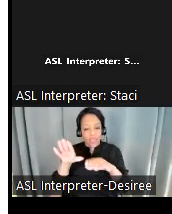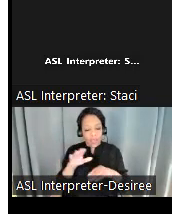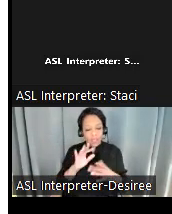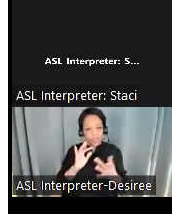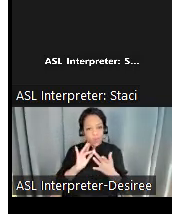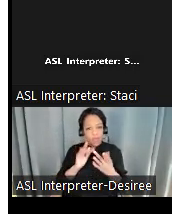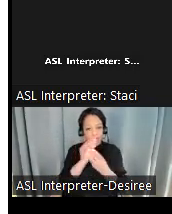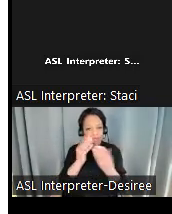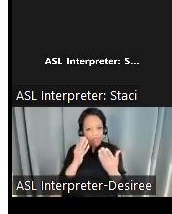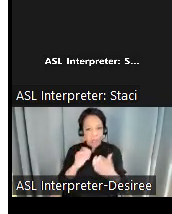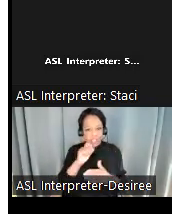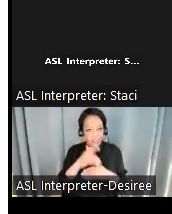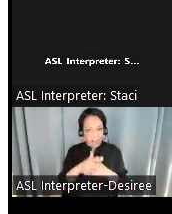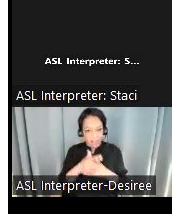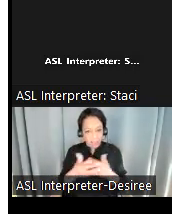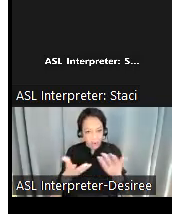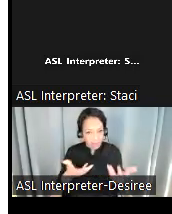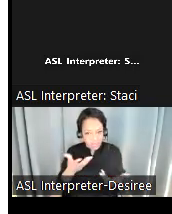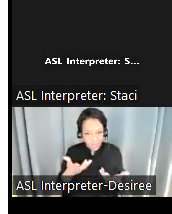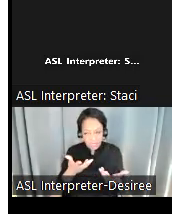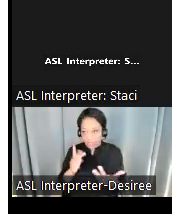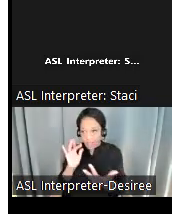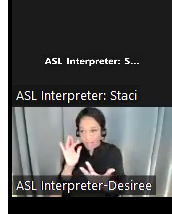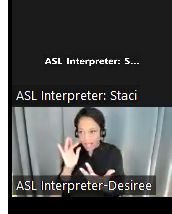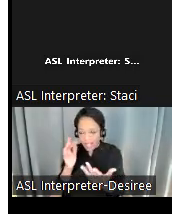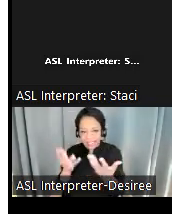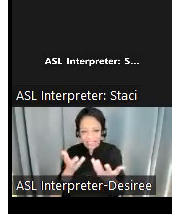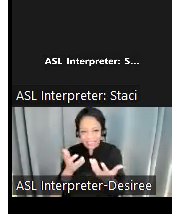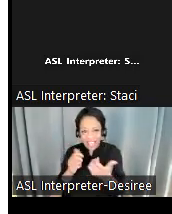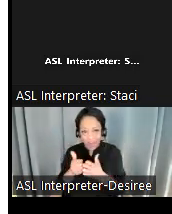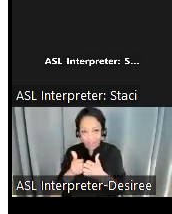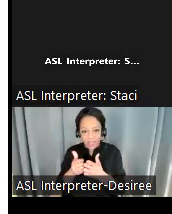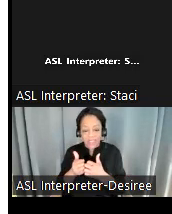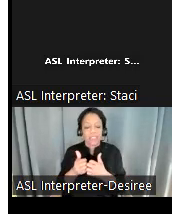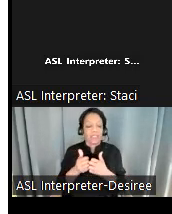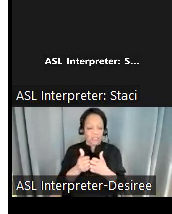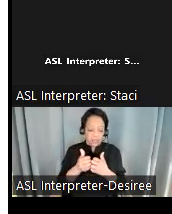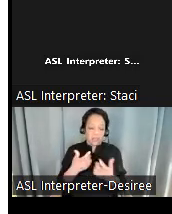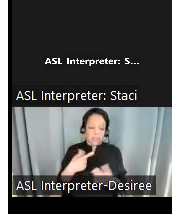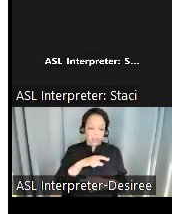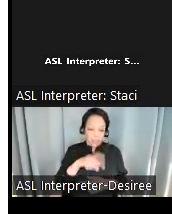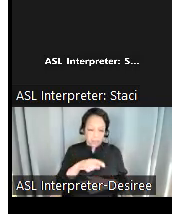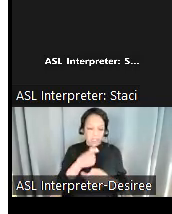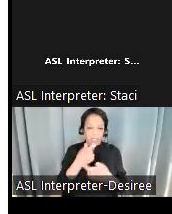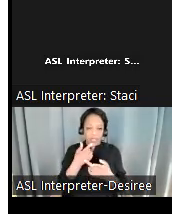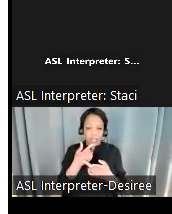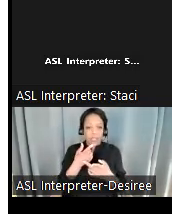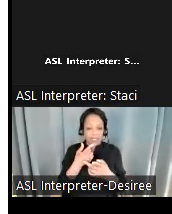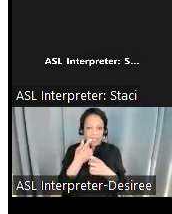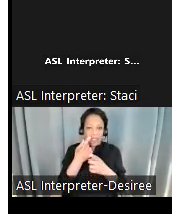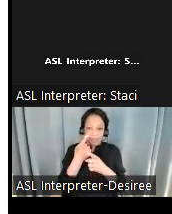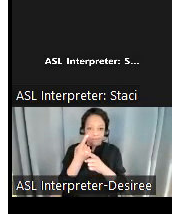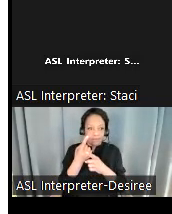And so again, that idea of having a connection, a consistent way to follow up on that family is going to be critical.